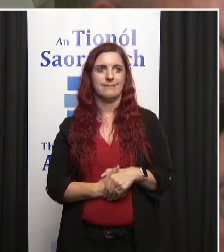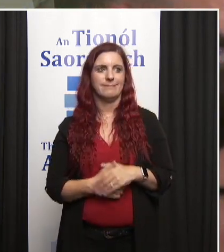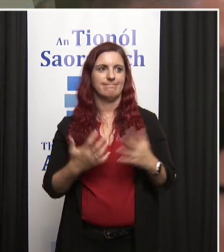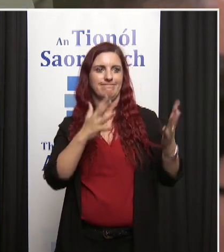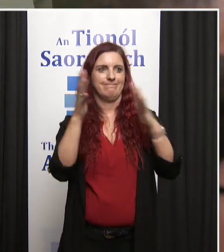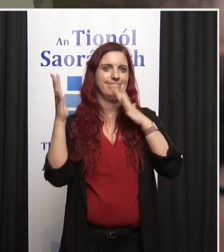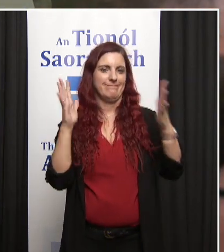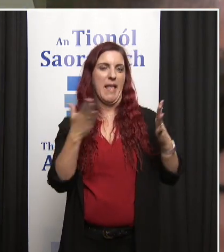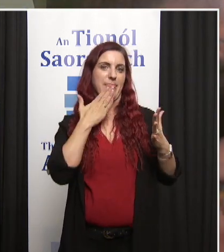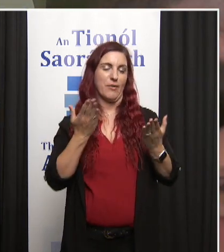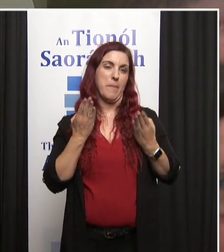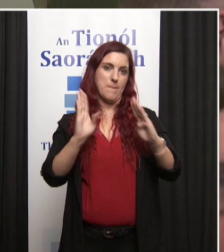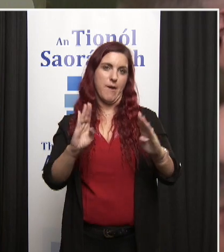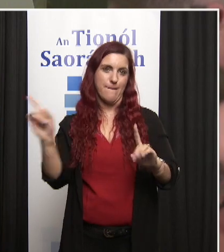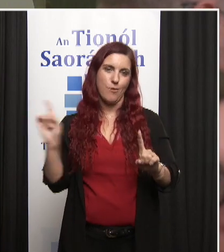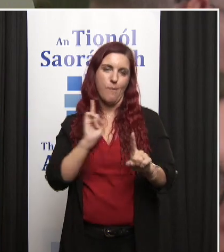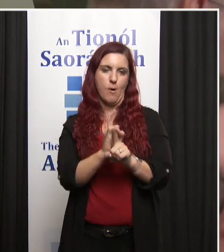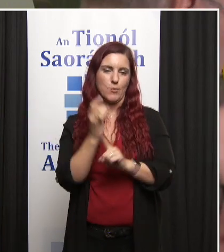us.